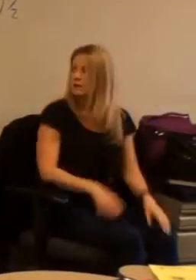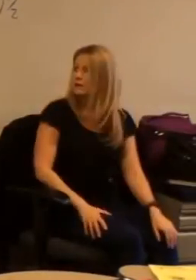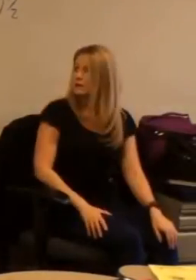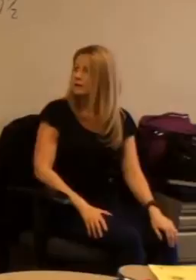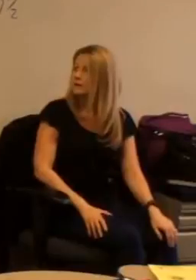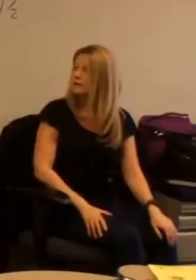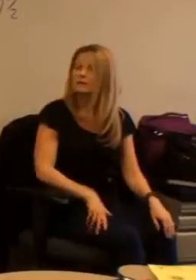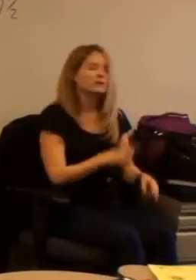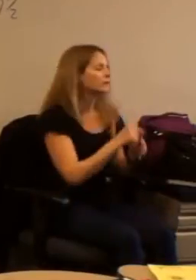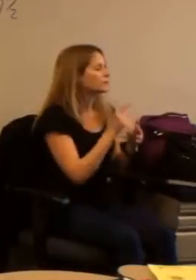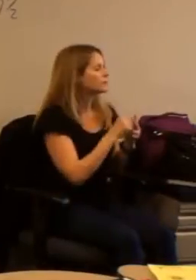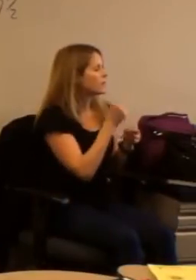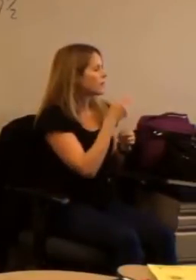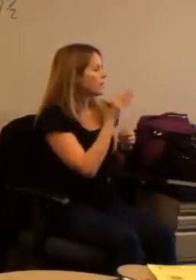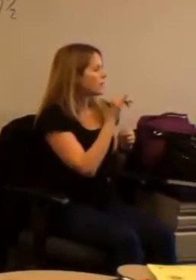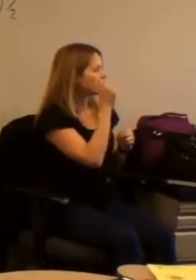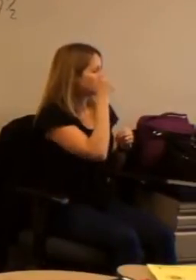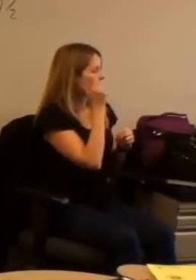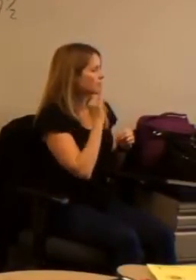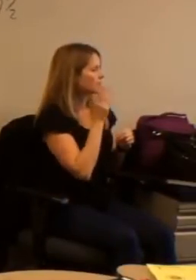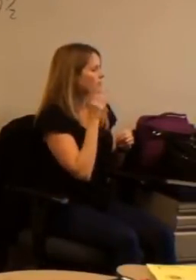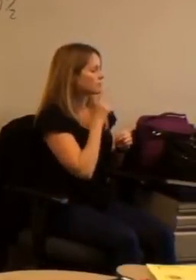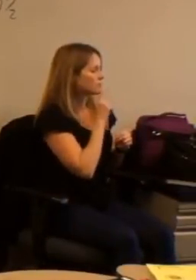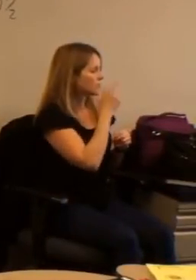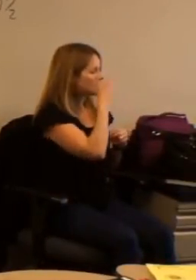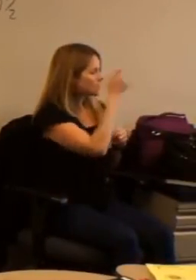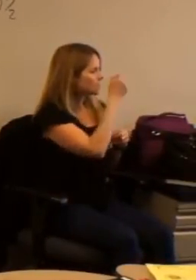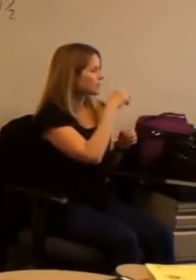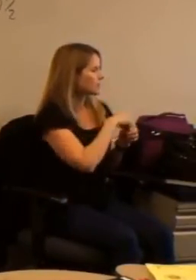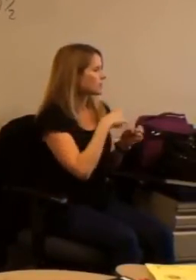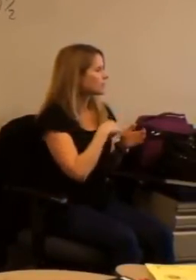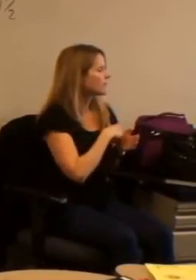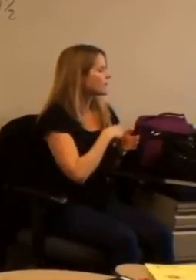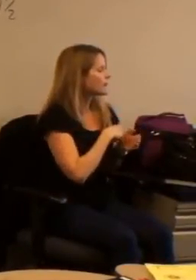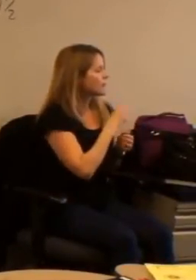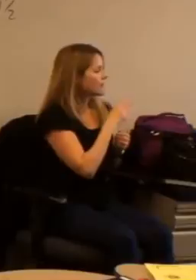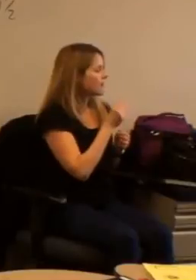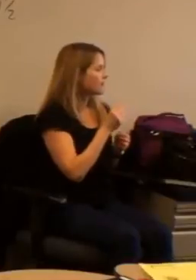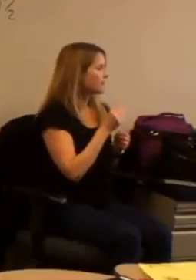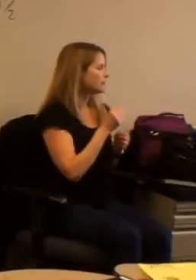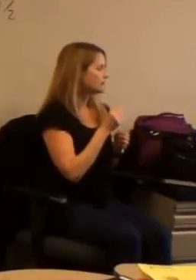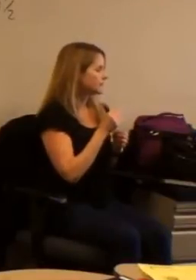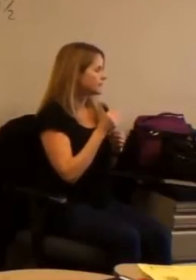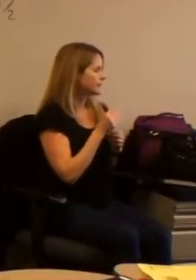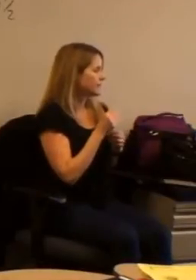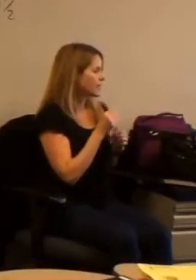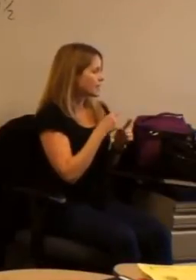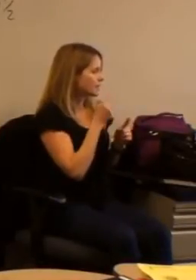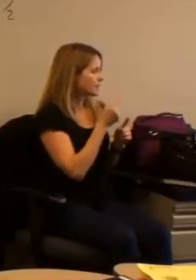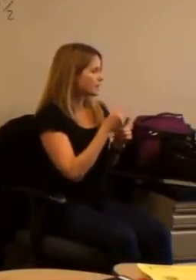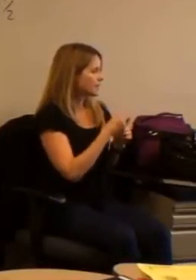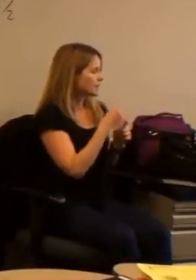I chose this hobby because I was really interested in it and, and to the